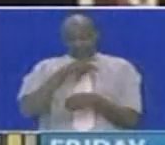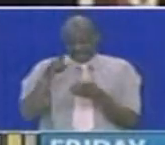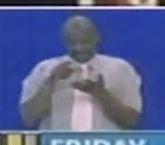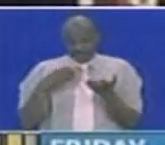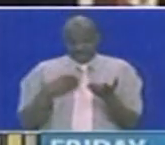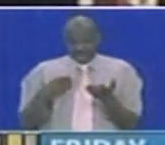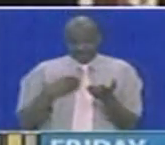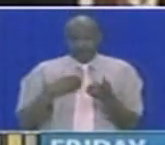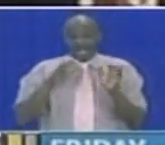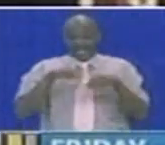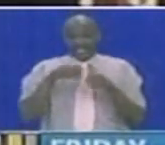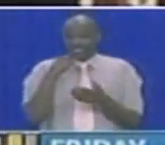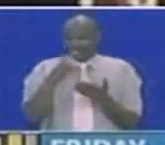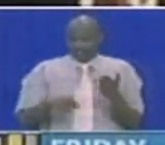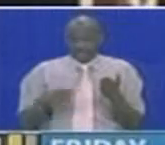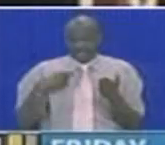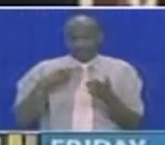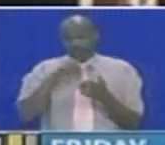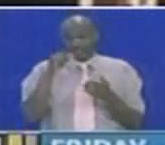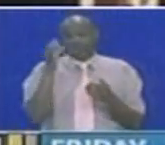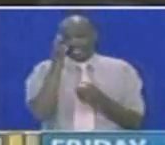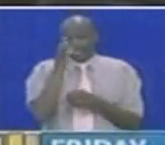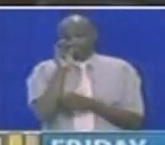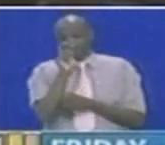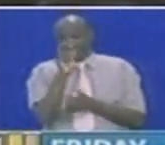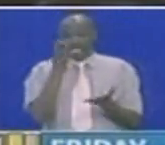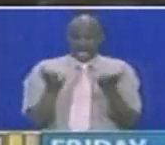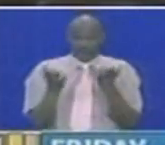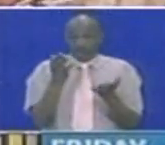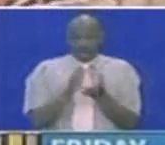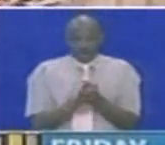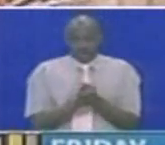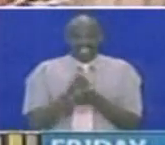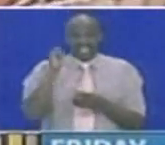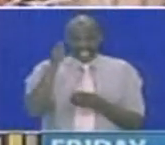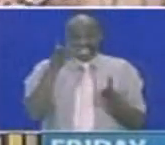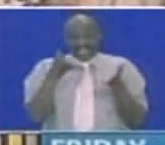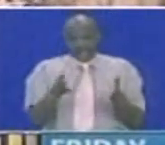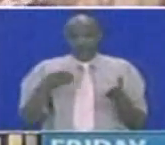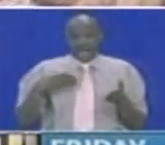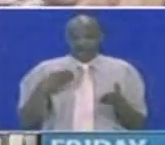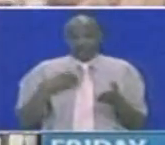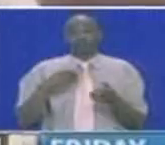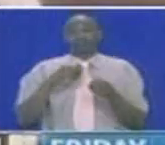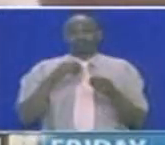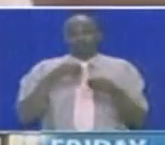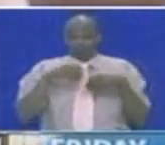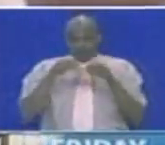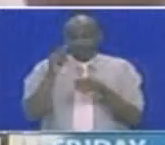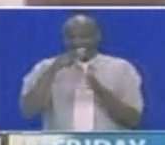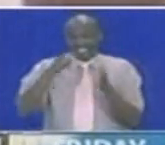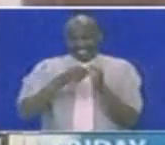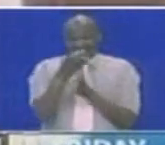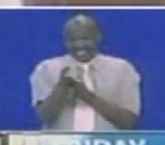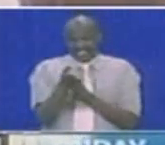Micheni Ntiba, recently toured Nyeri to assess the state of the sector here. He says Kenya is now a force to reckon with in regards to this industry, and